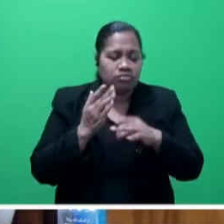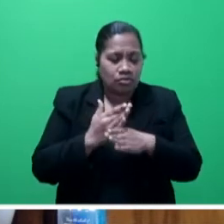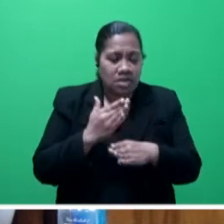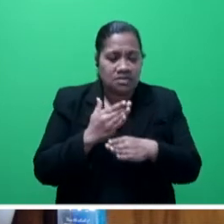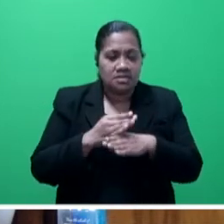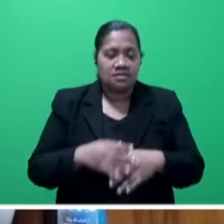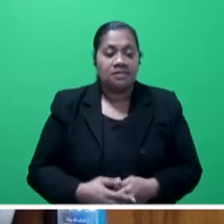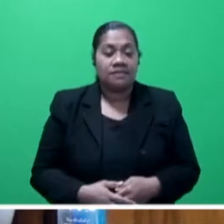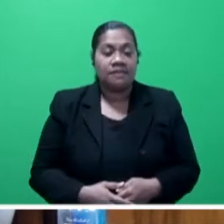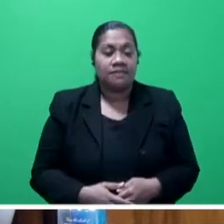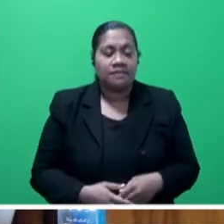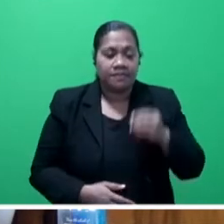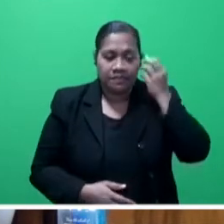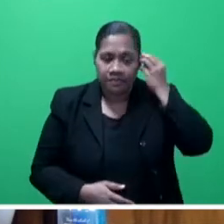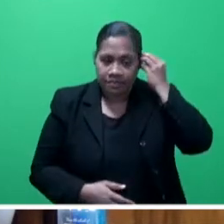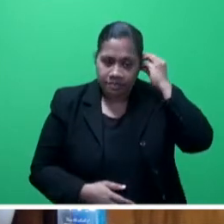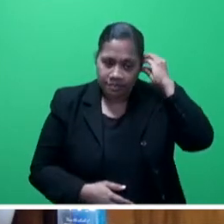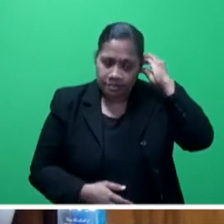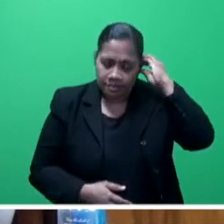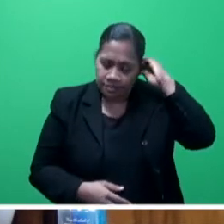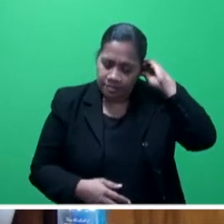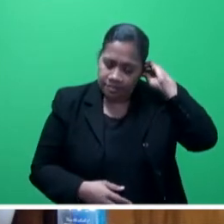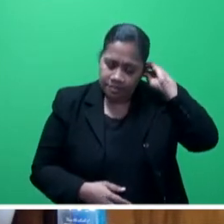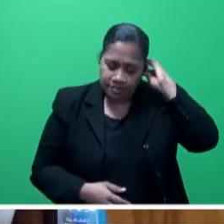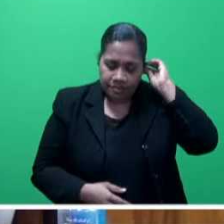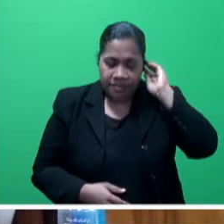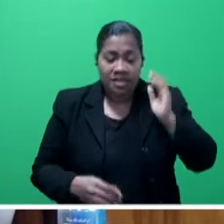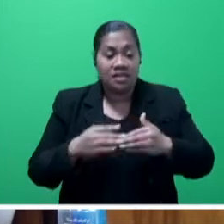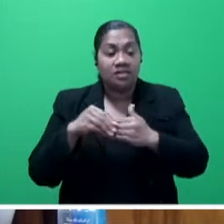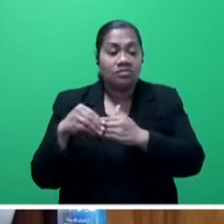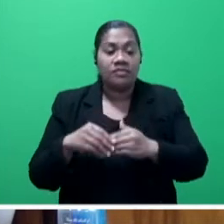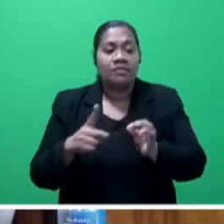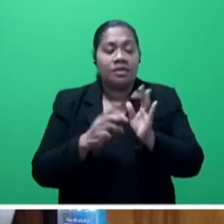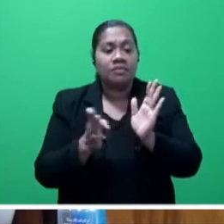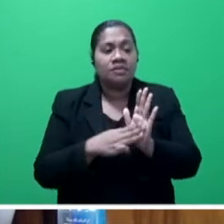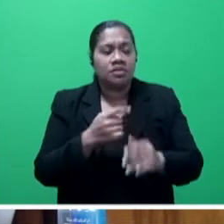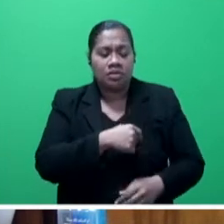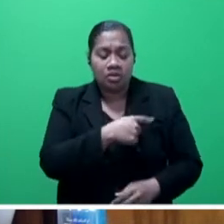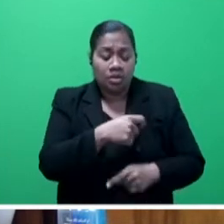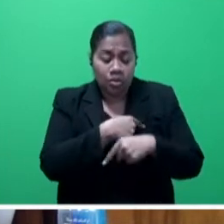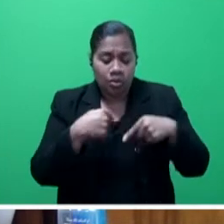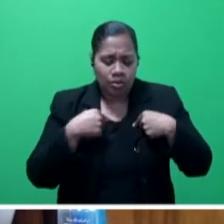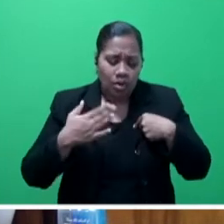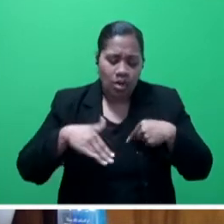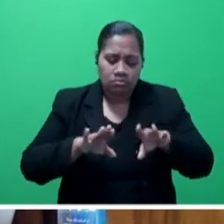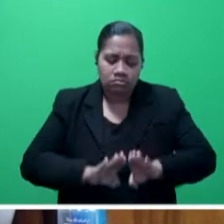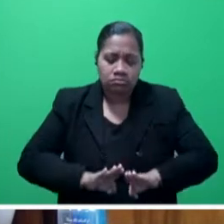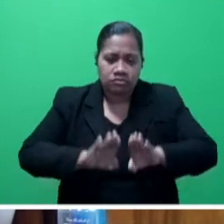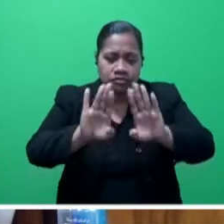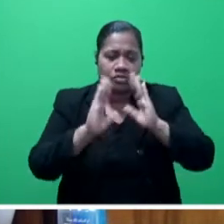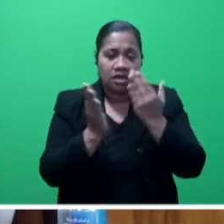It reflects the visionary leadership of our Honourable Prime Minister and his commitment to ensure that we all grow together, and therefore any budget